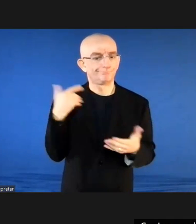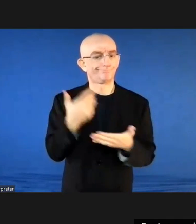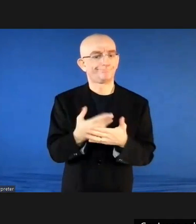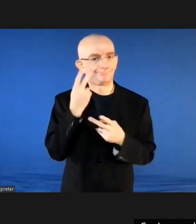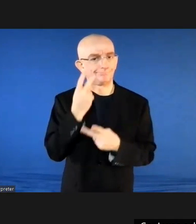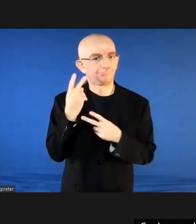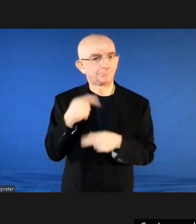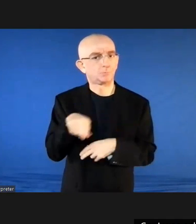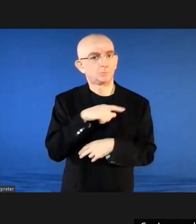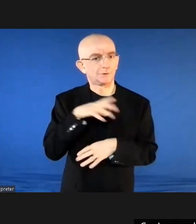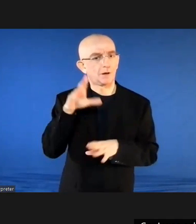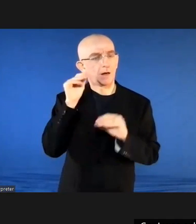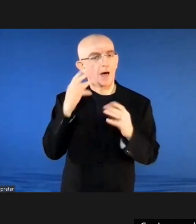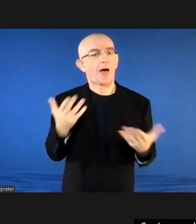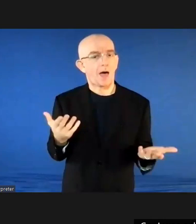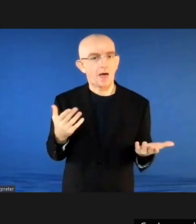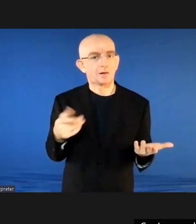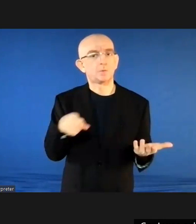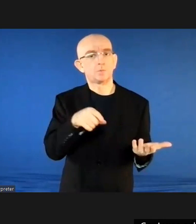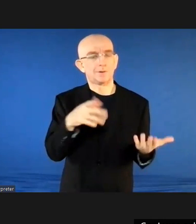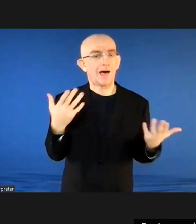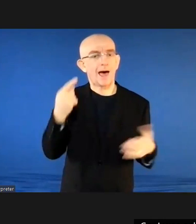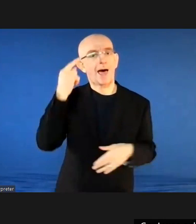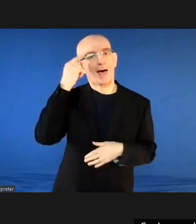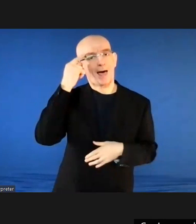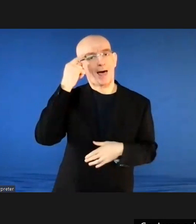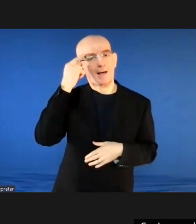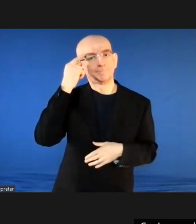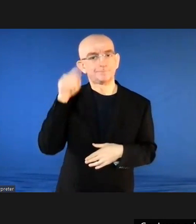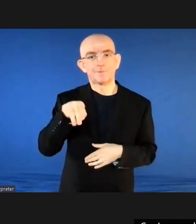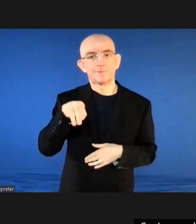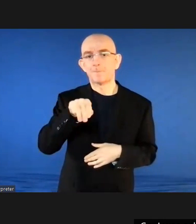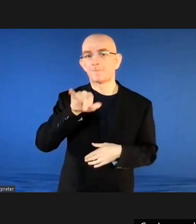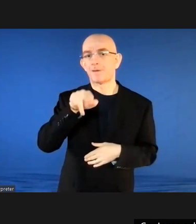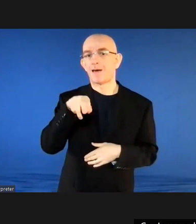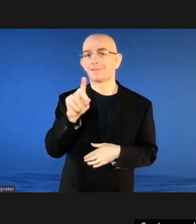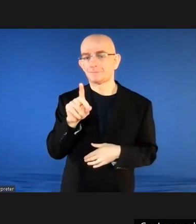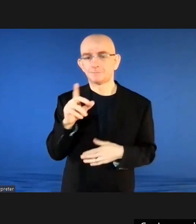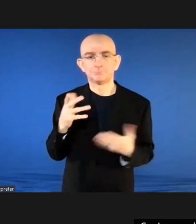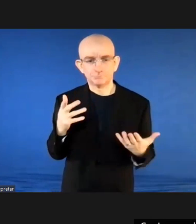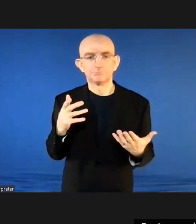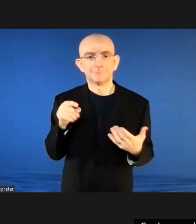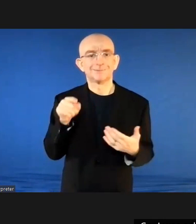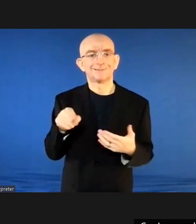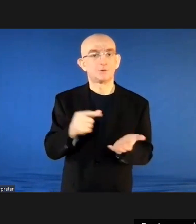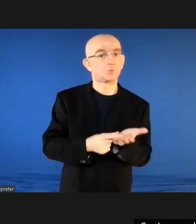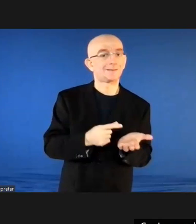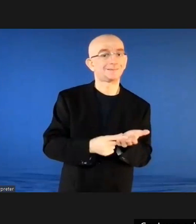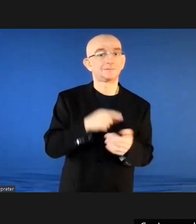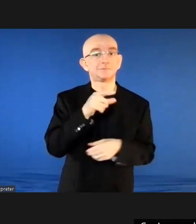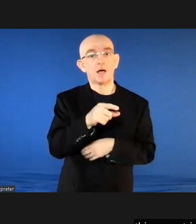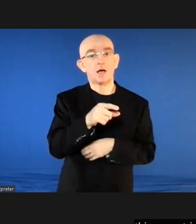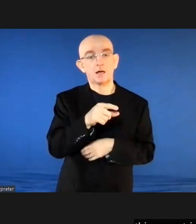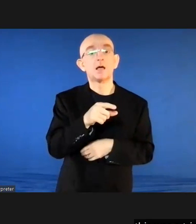to Uganda a couple of years ago in the days when we could travel, which seems a luxury now. And I remember in